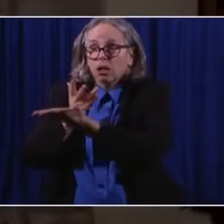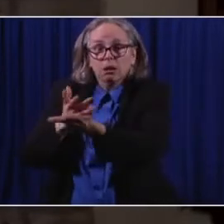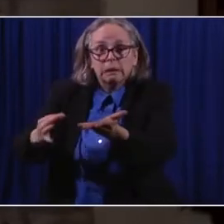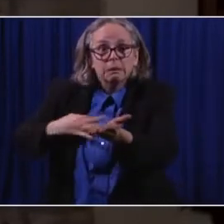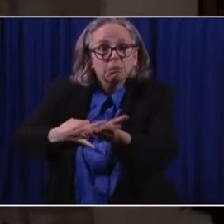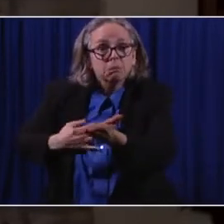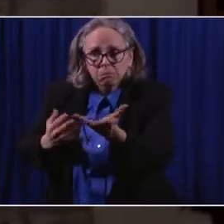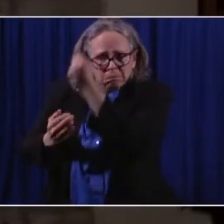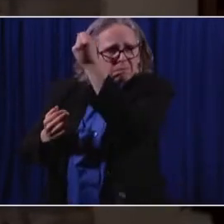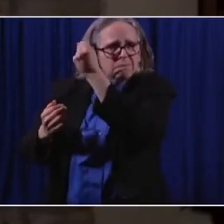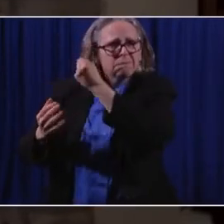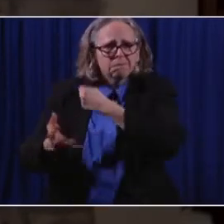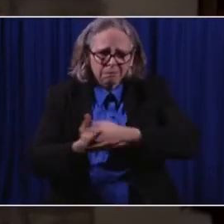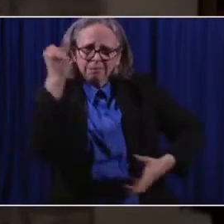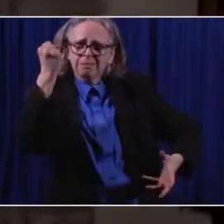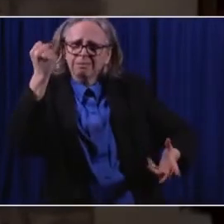So